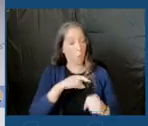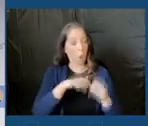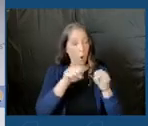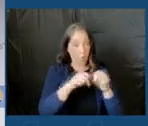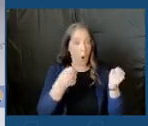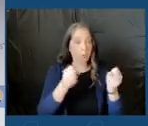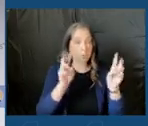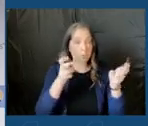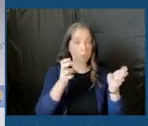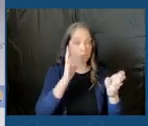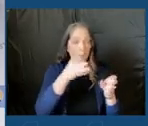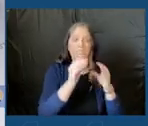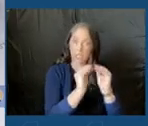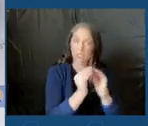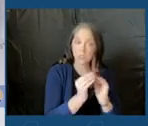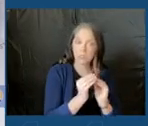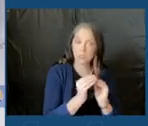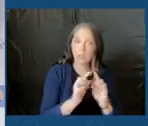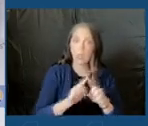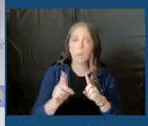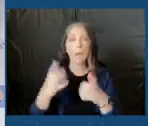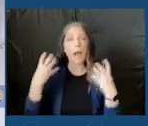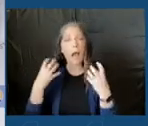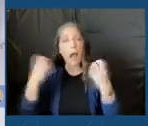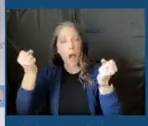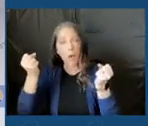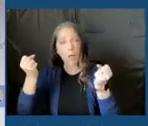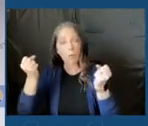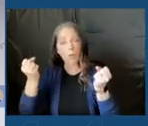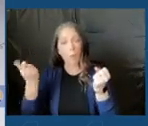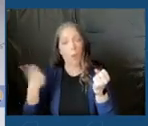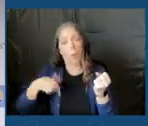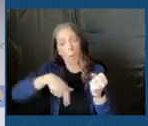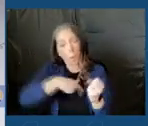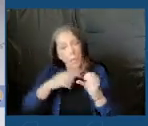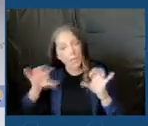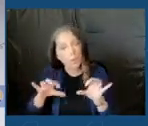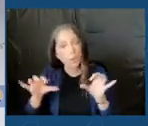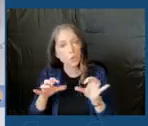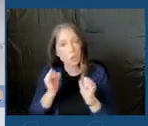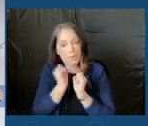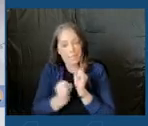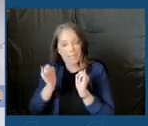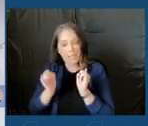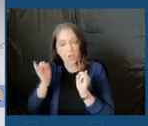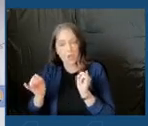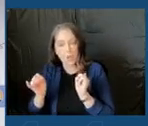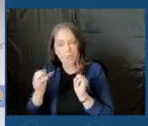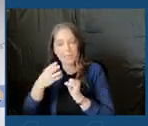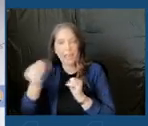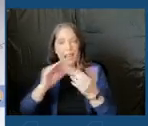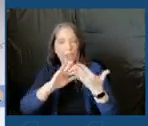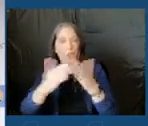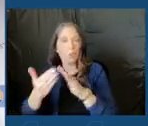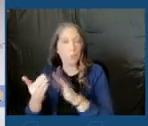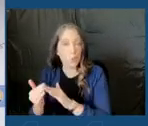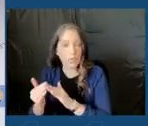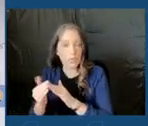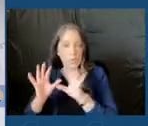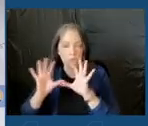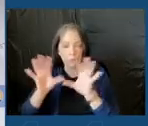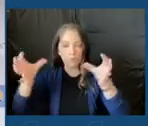really, health is about what we do as individuals and what we do collectively in communities with each